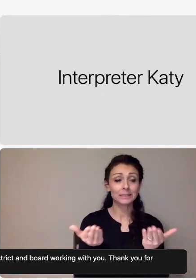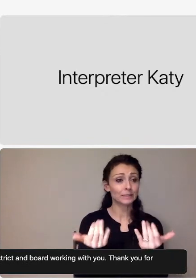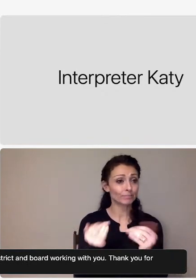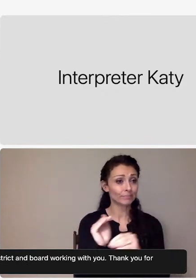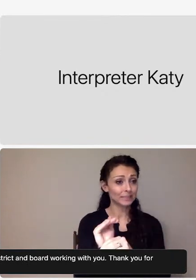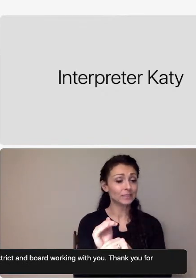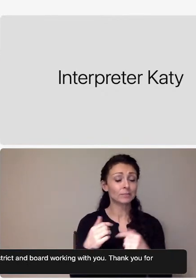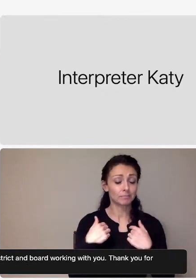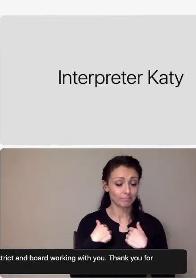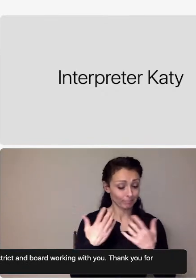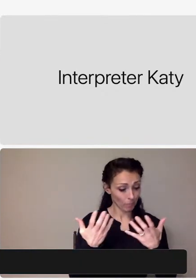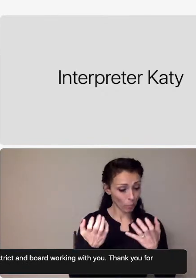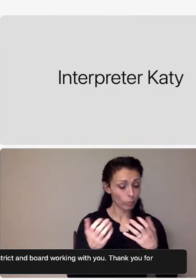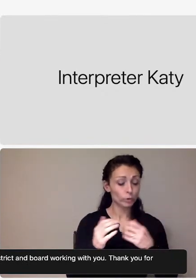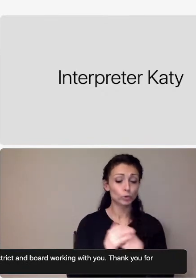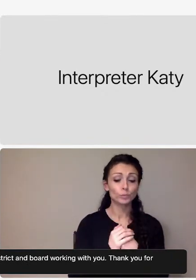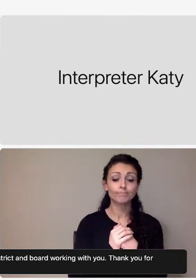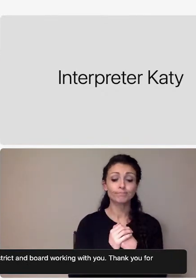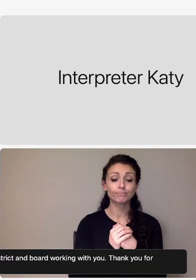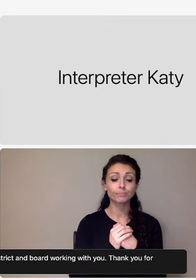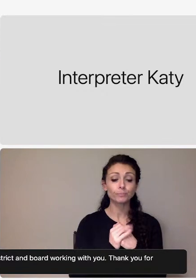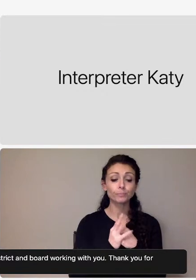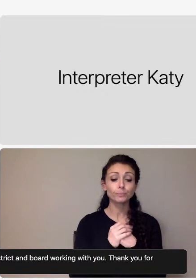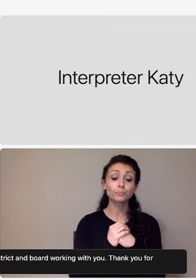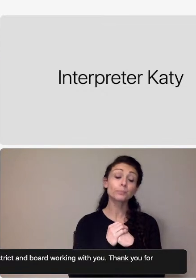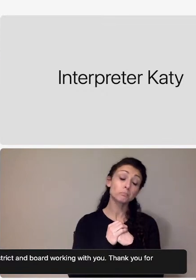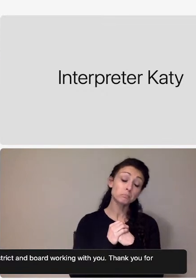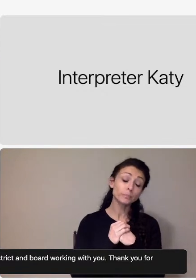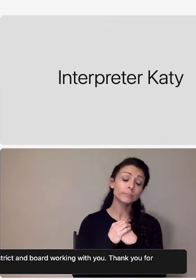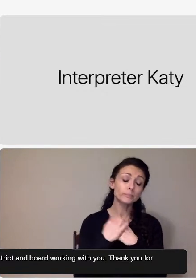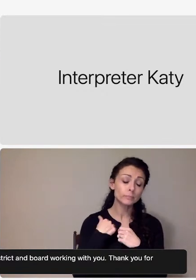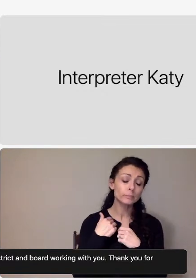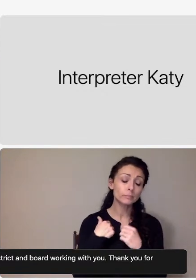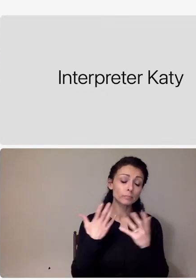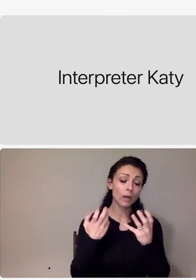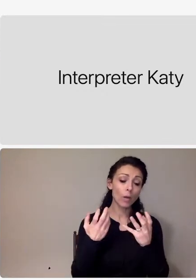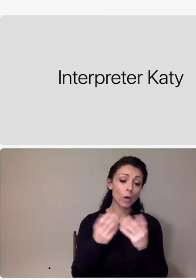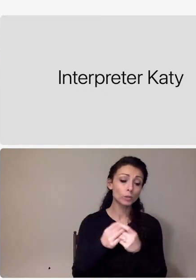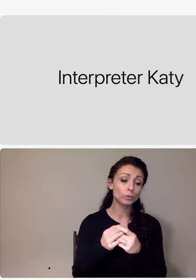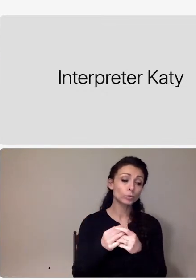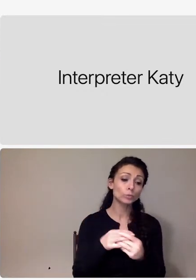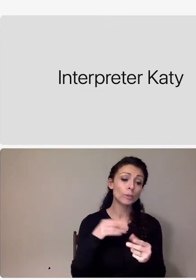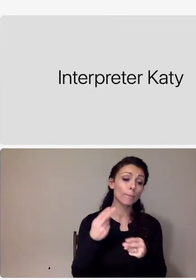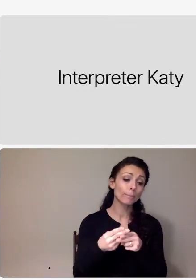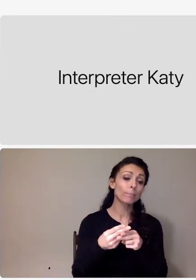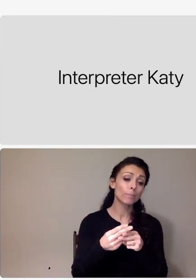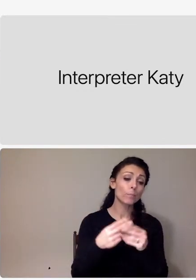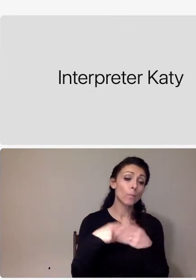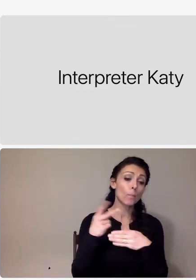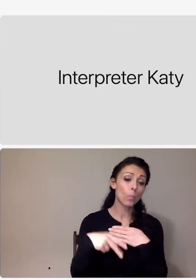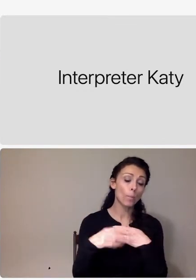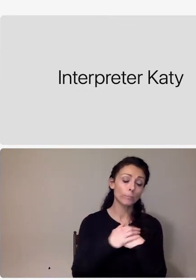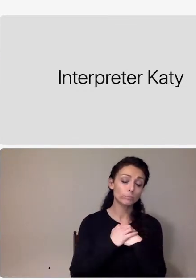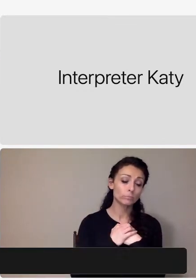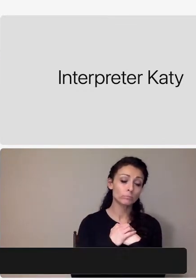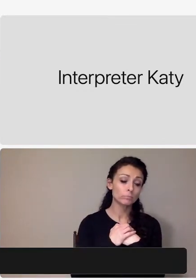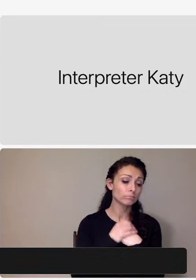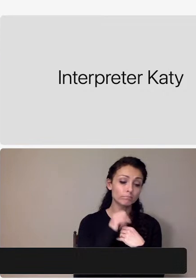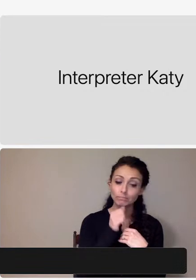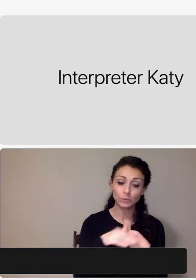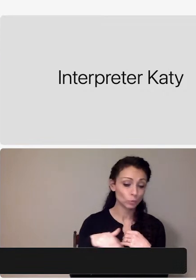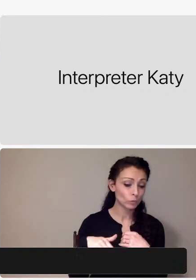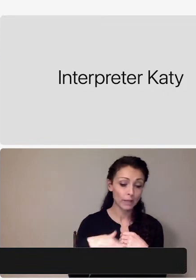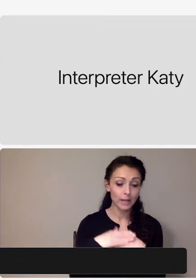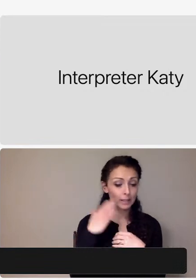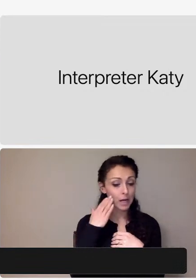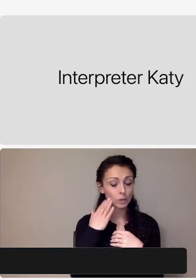i want to i want to bring up a program and it's not too late i know it's the day